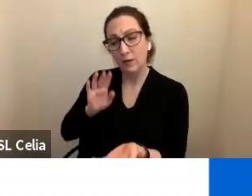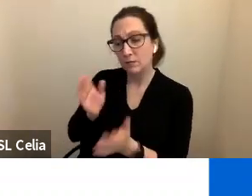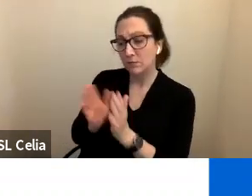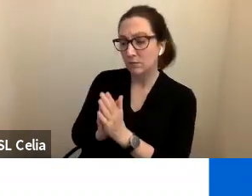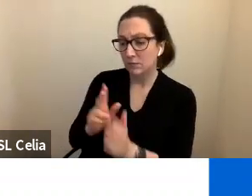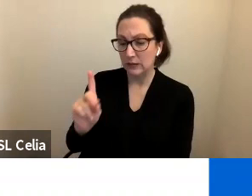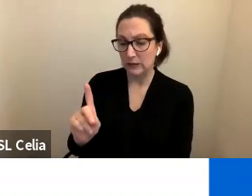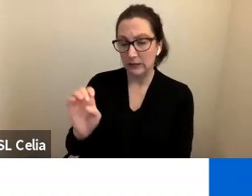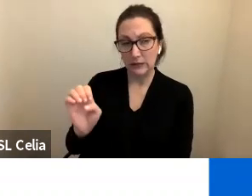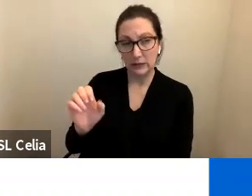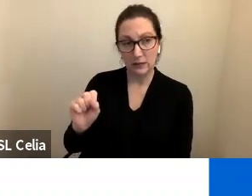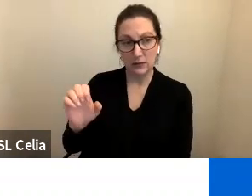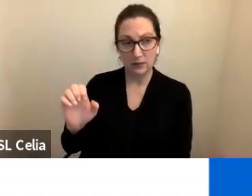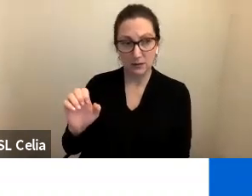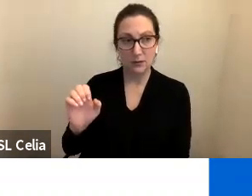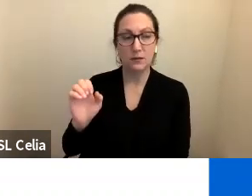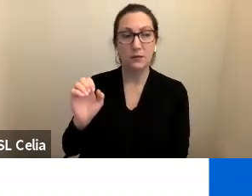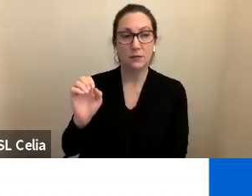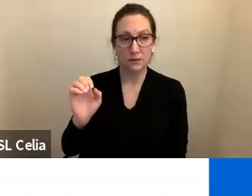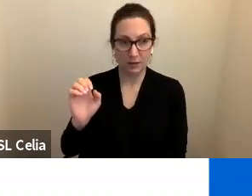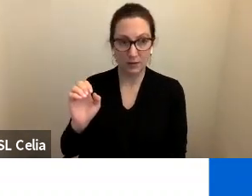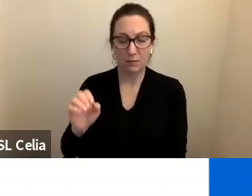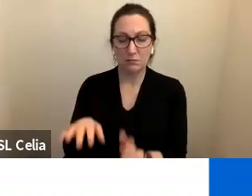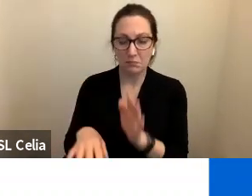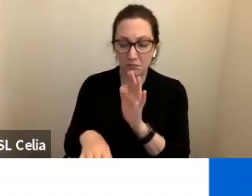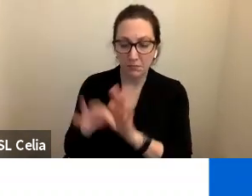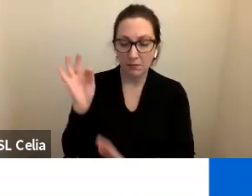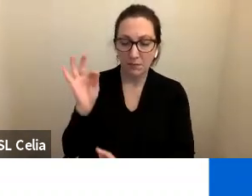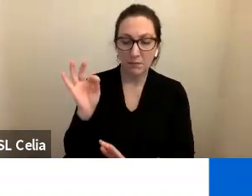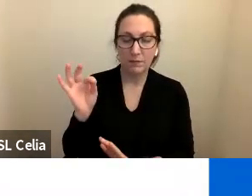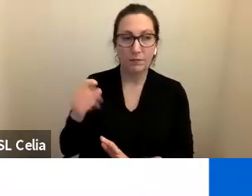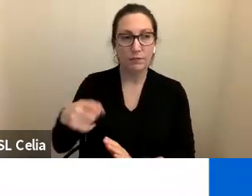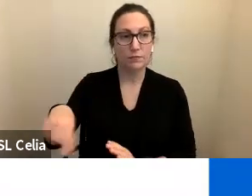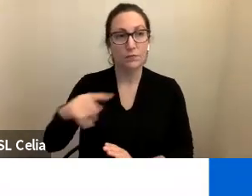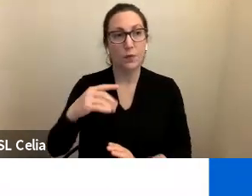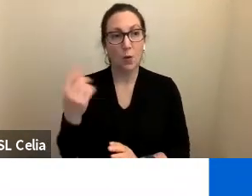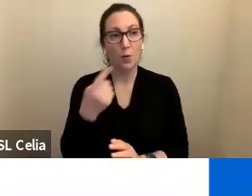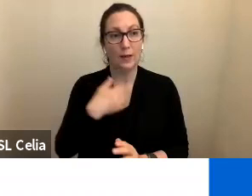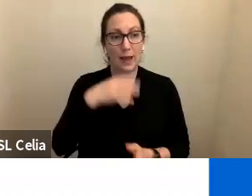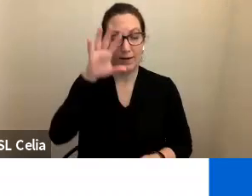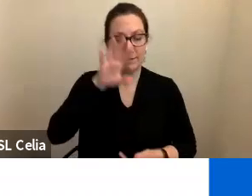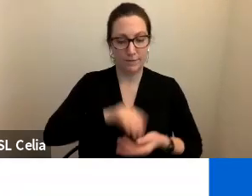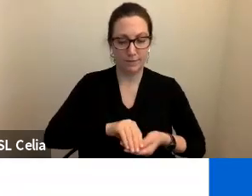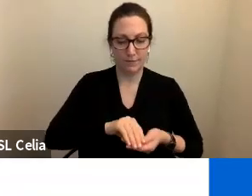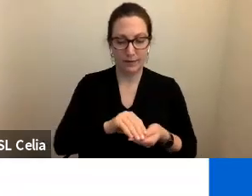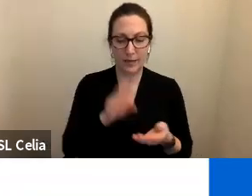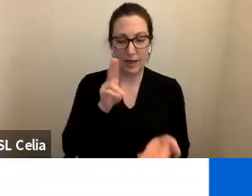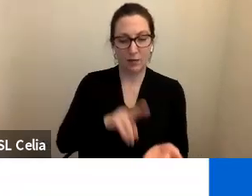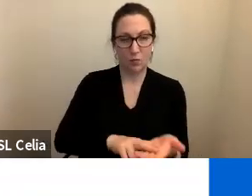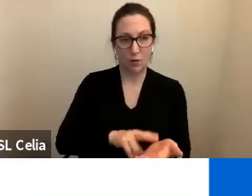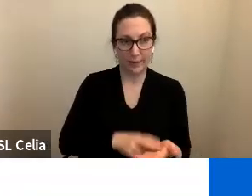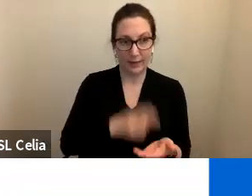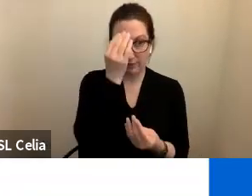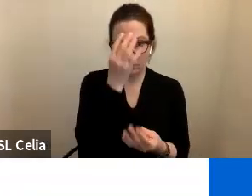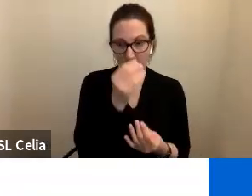and Secondary Education and found that they only have aggregated enrollment data.